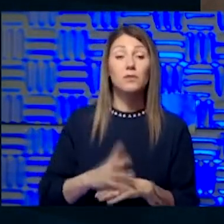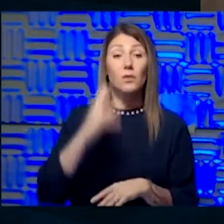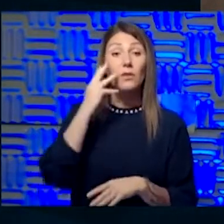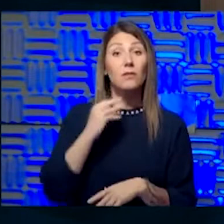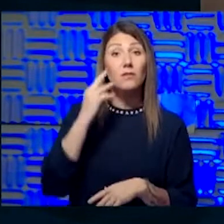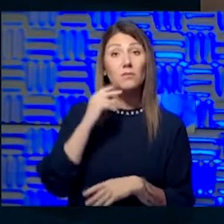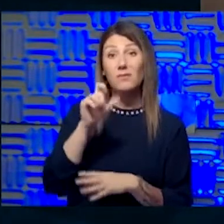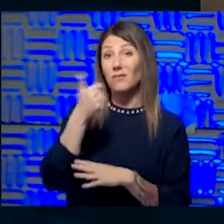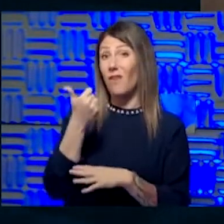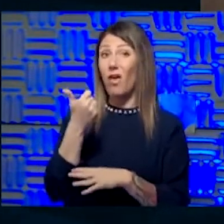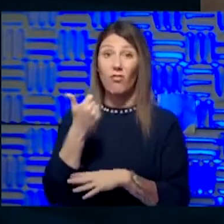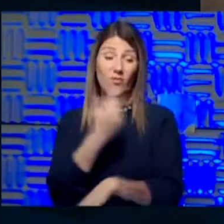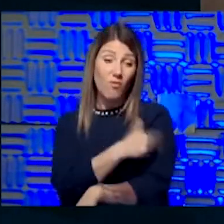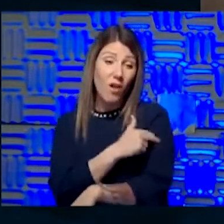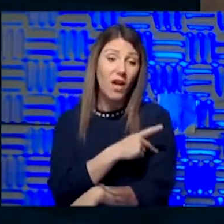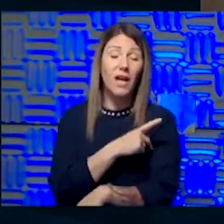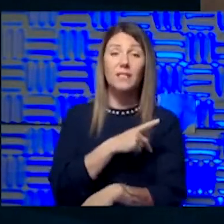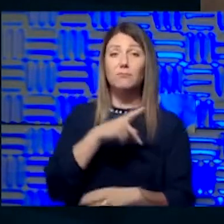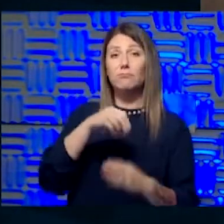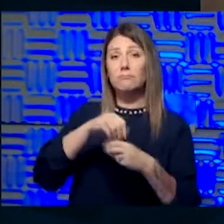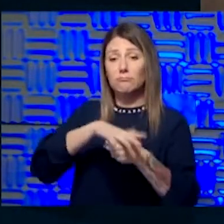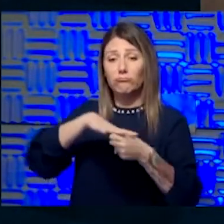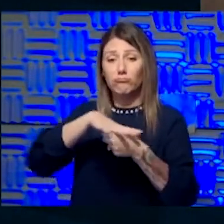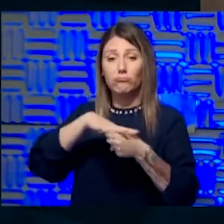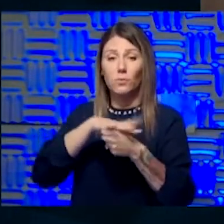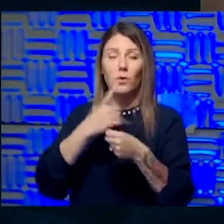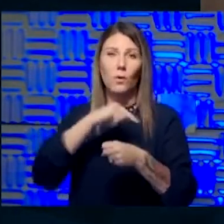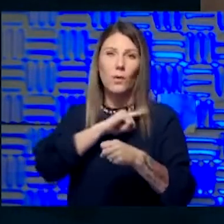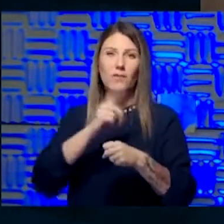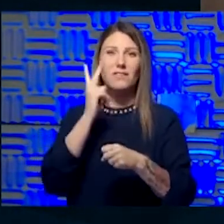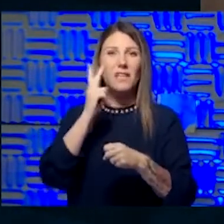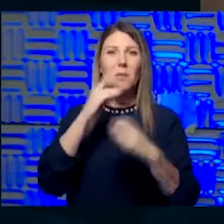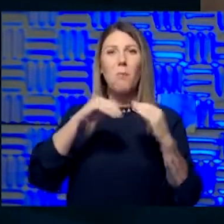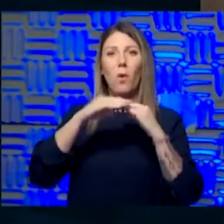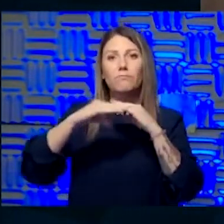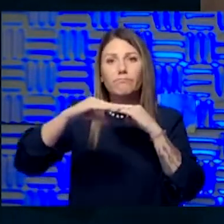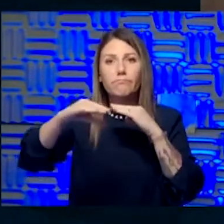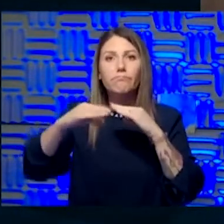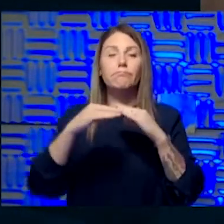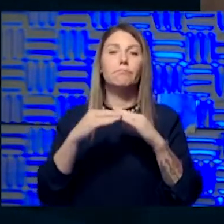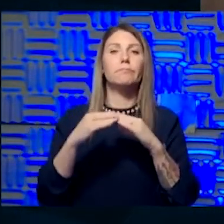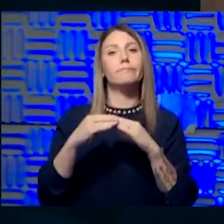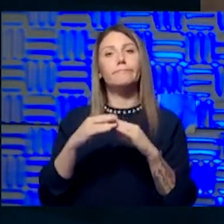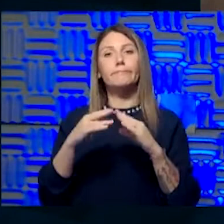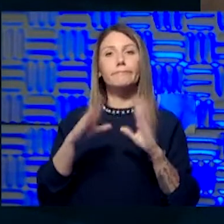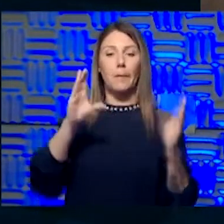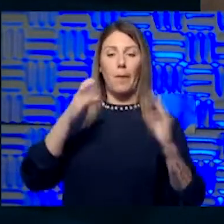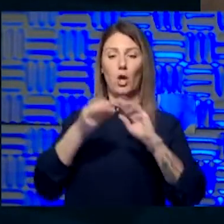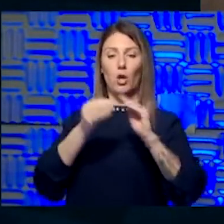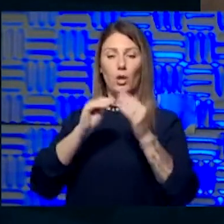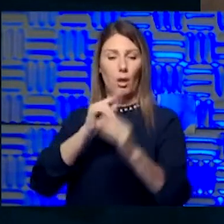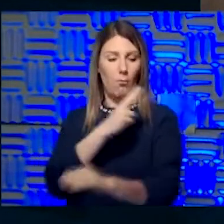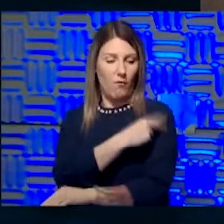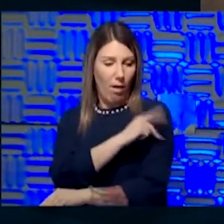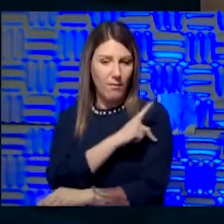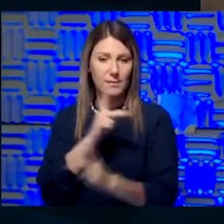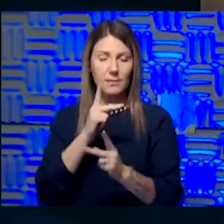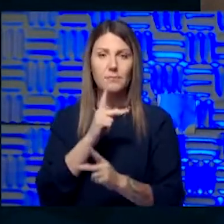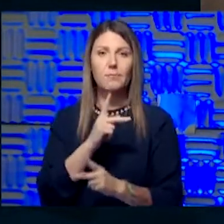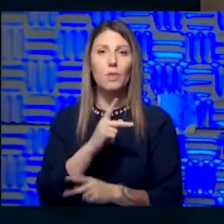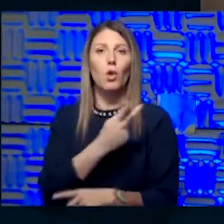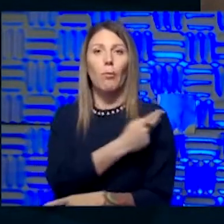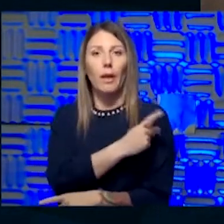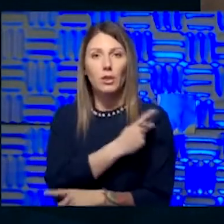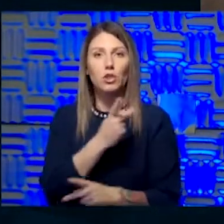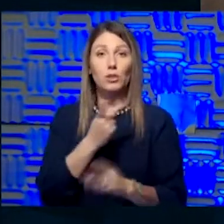other institutions in the region. We've seen kind of a stabilization in the number of hospitalized COVID patients. And in fact, here